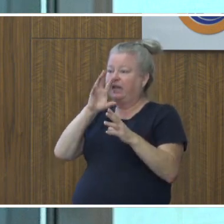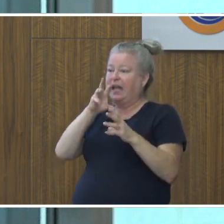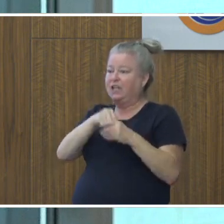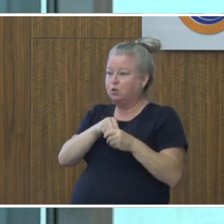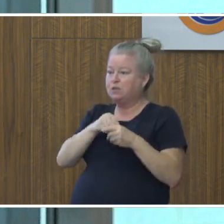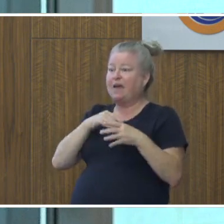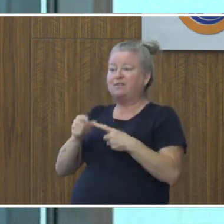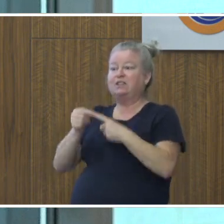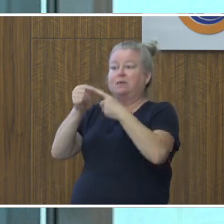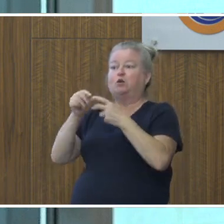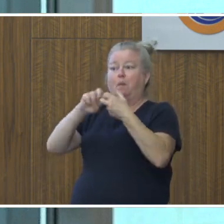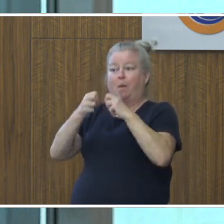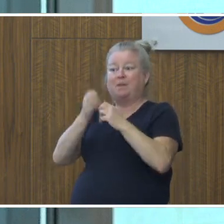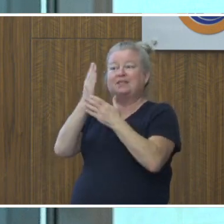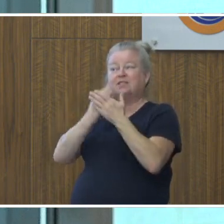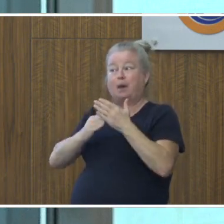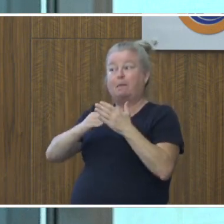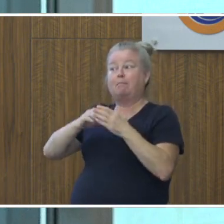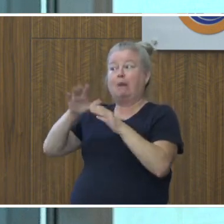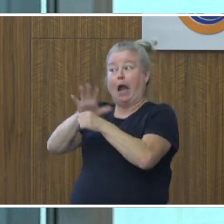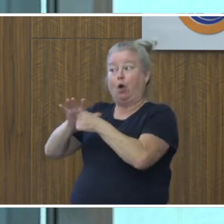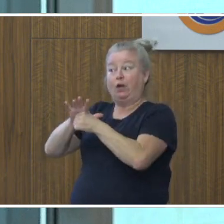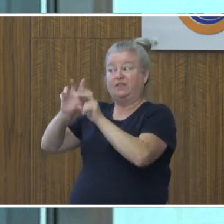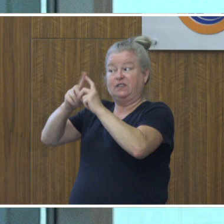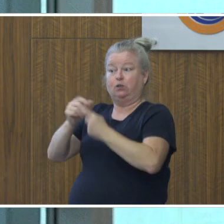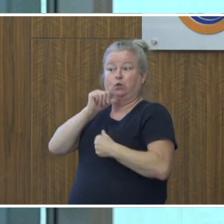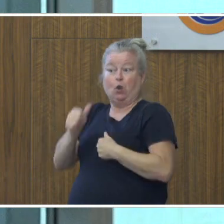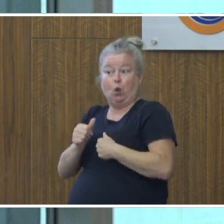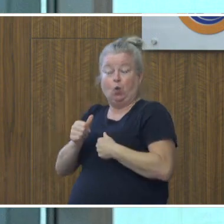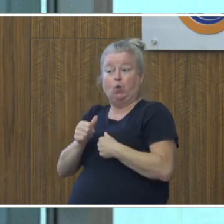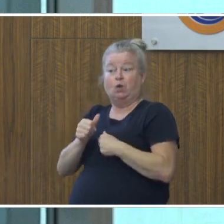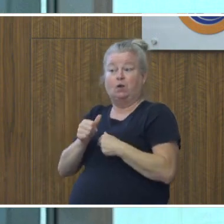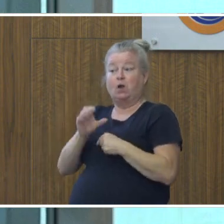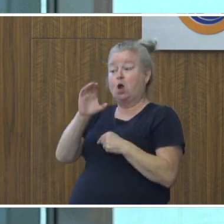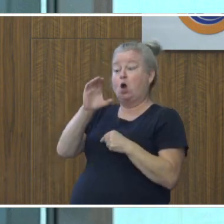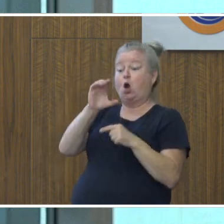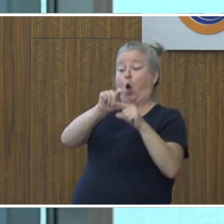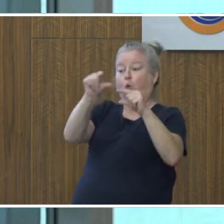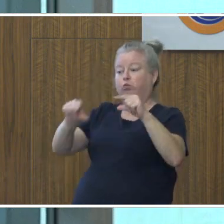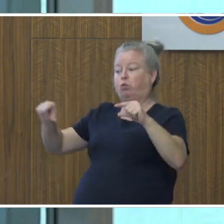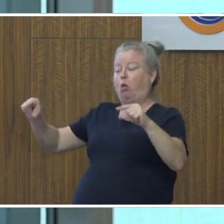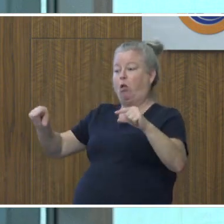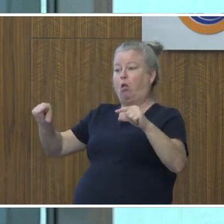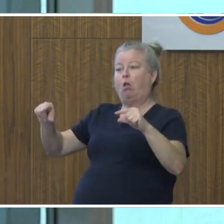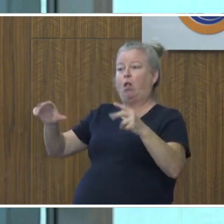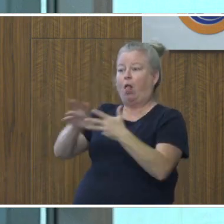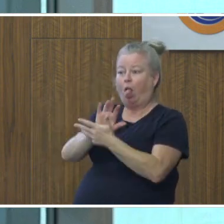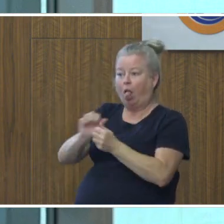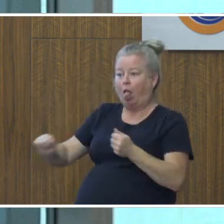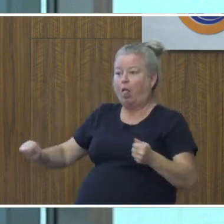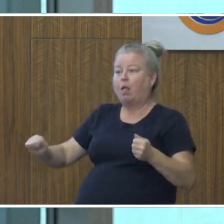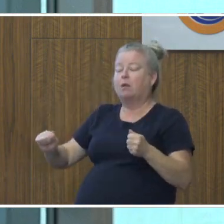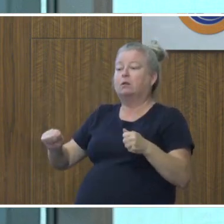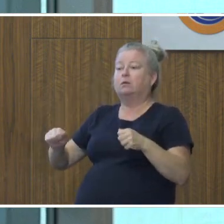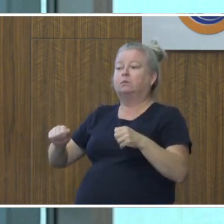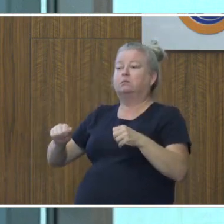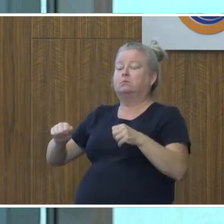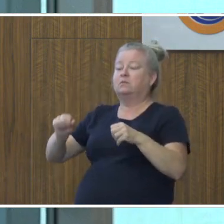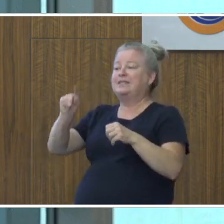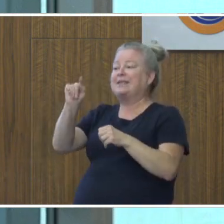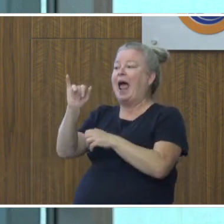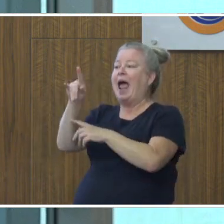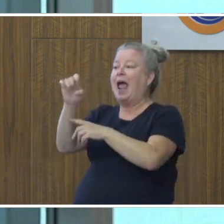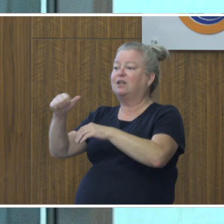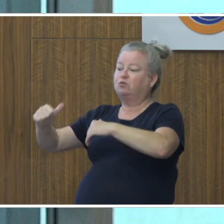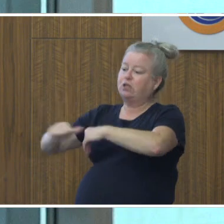special problems that maybe some areas of the district don't. Coastal erosion, rising tides that threaten housing.